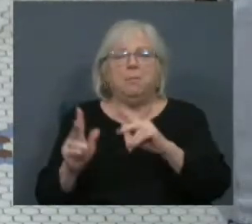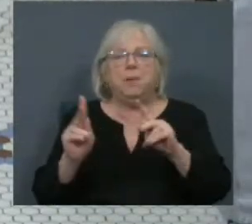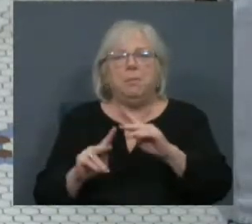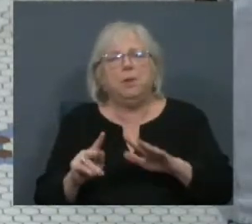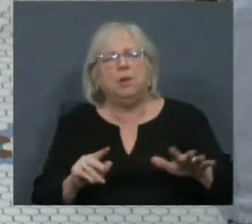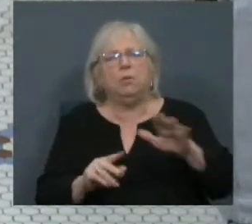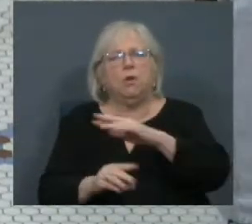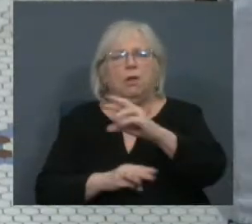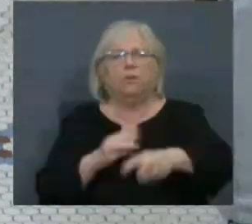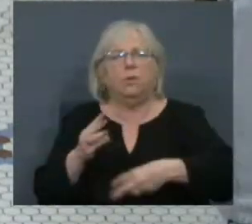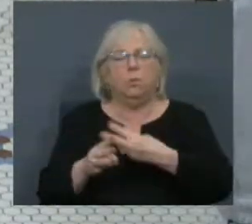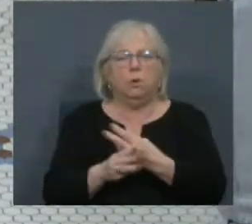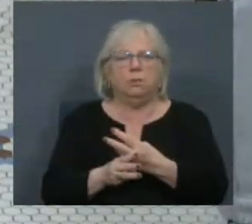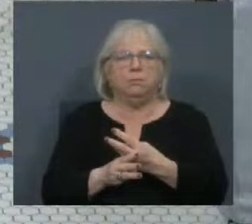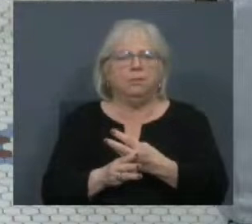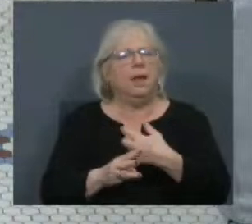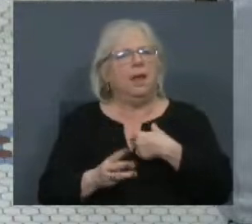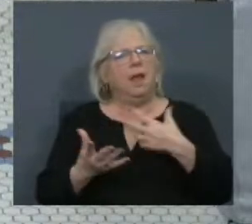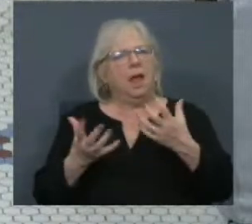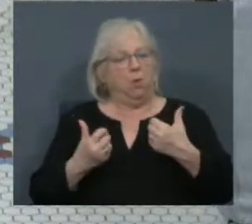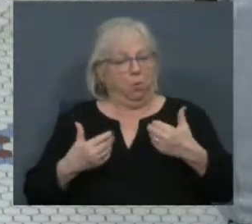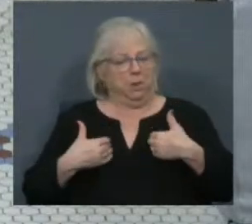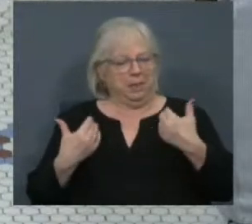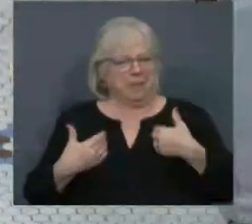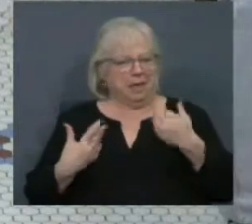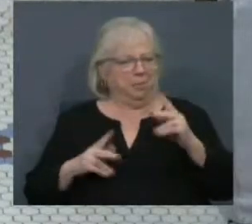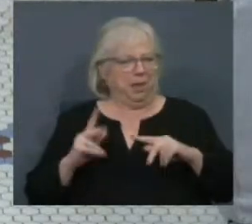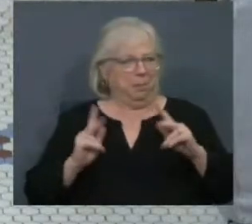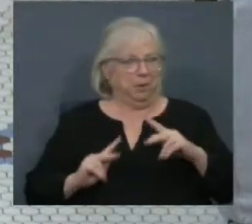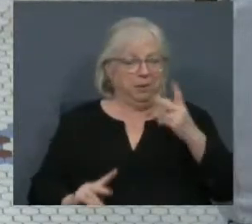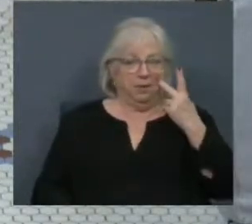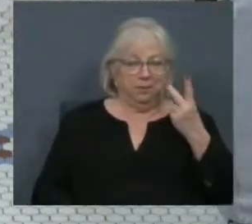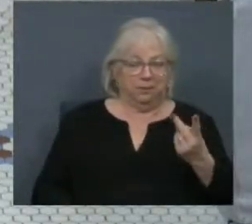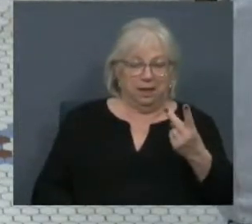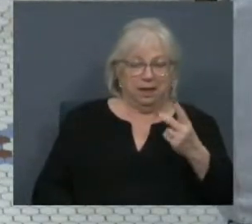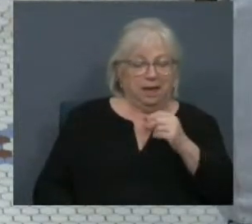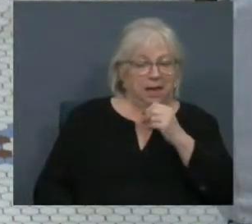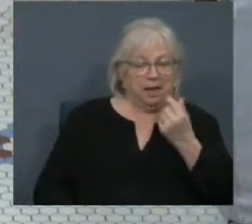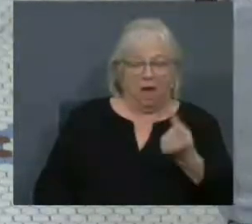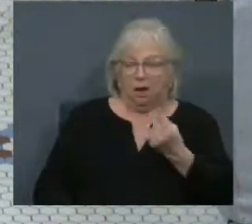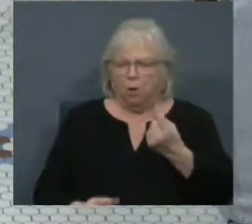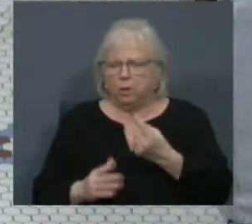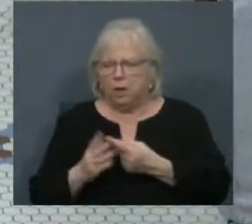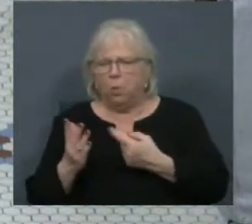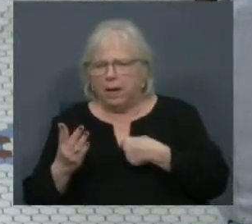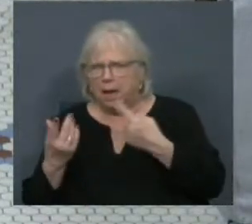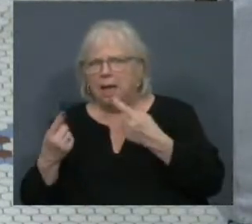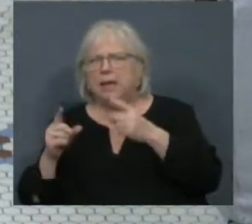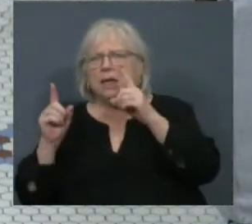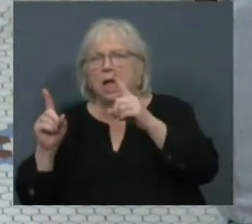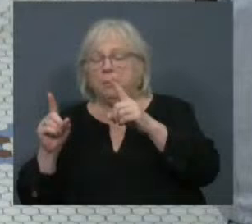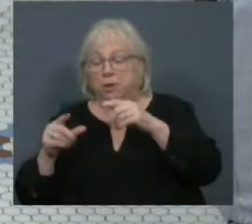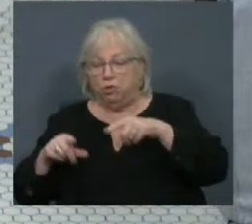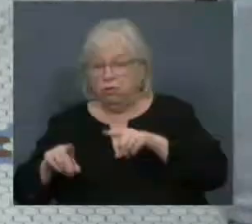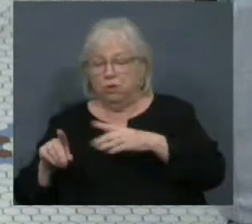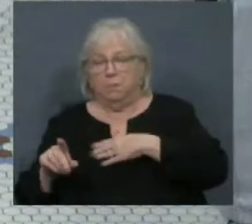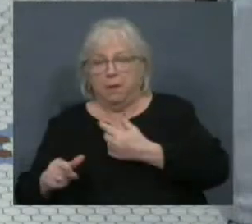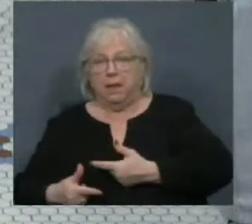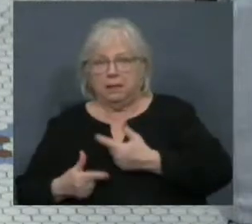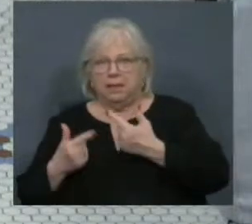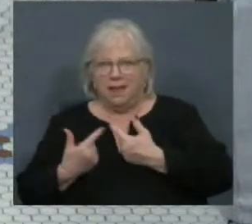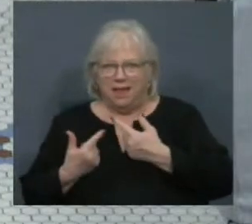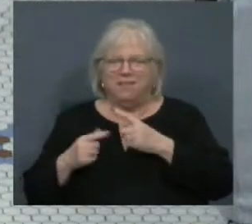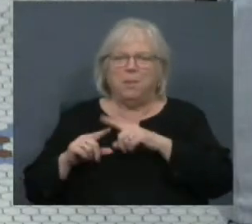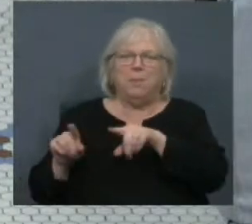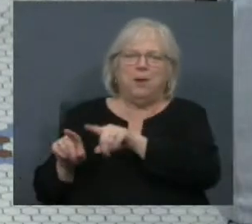world. I want young people to see not only what I did with my life, but to see what they could do